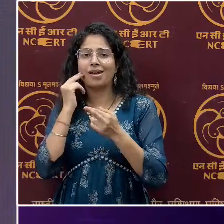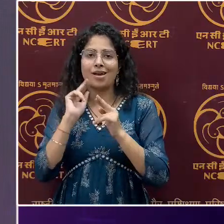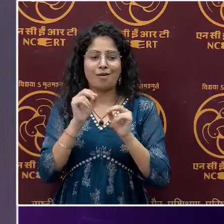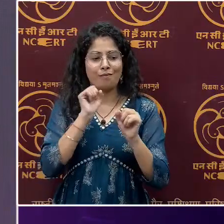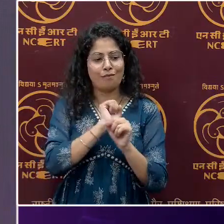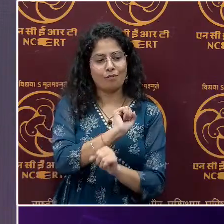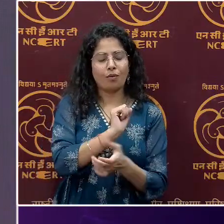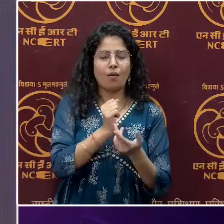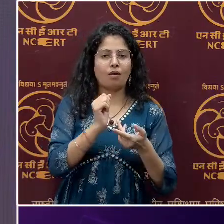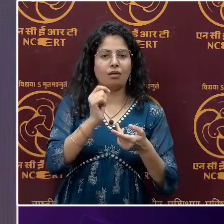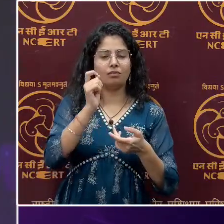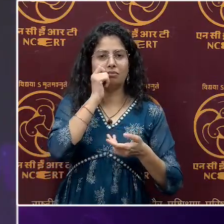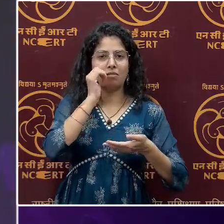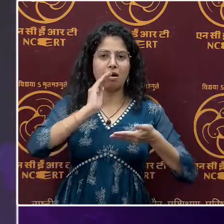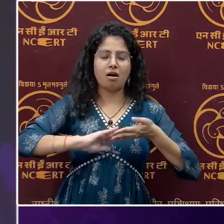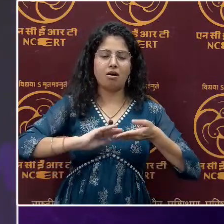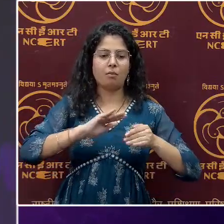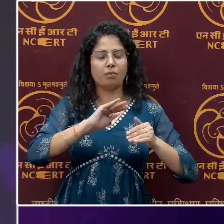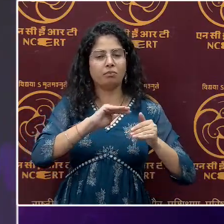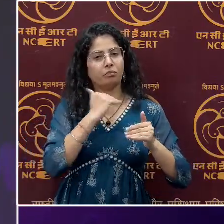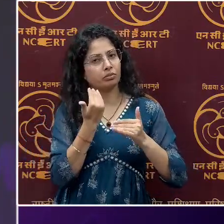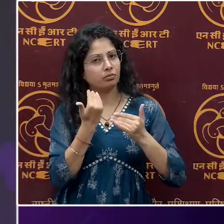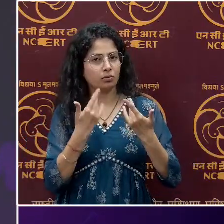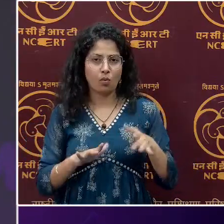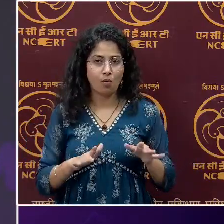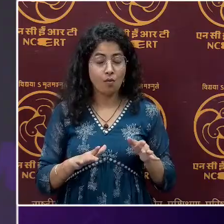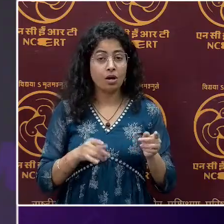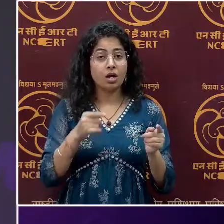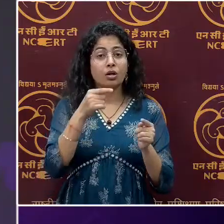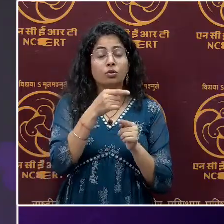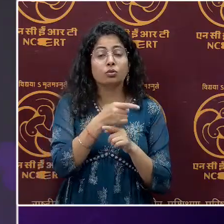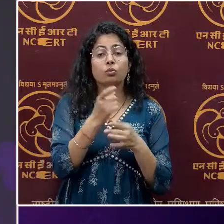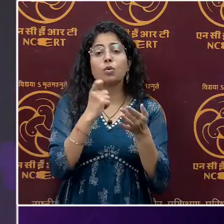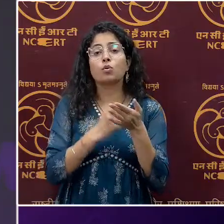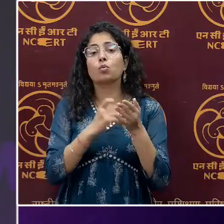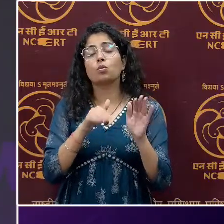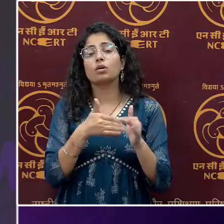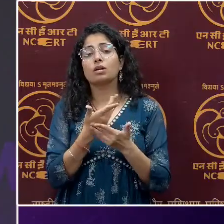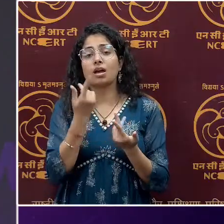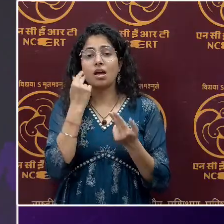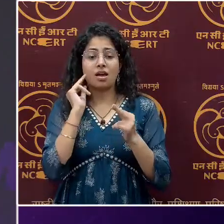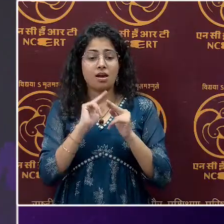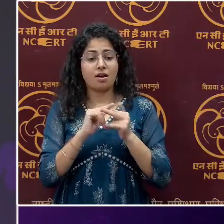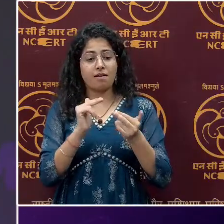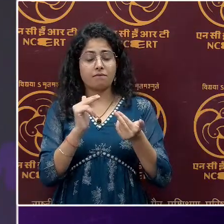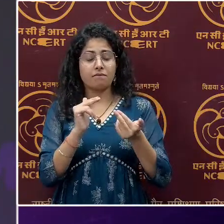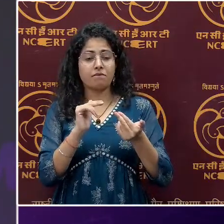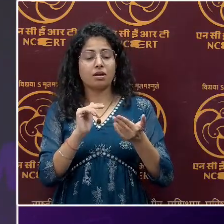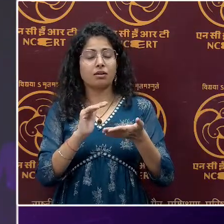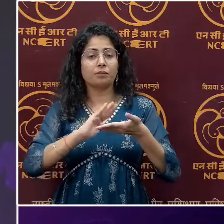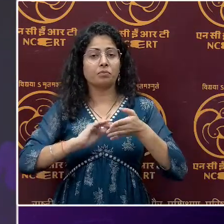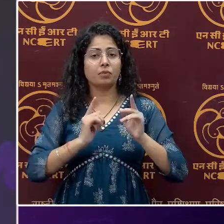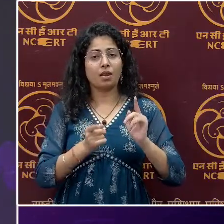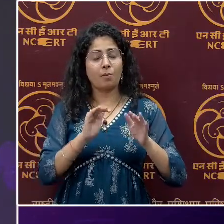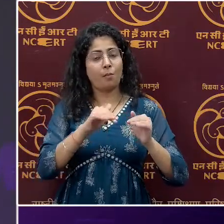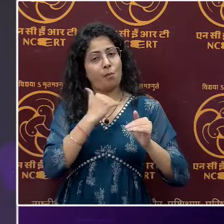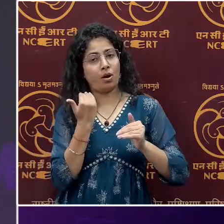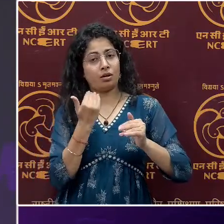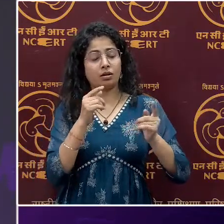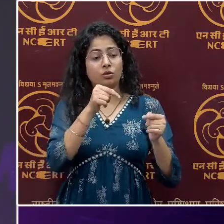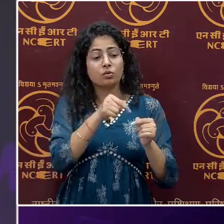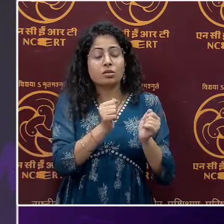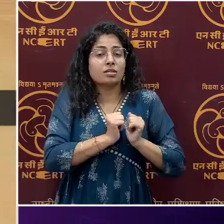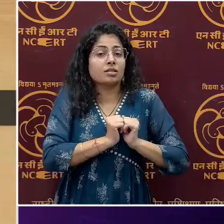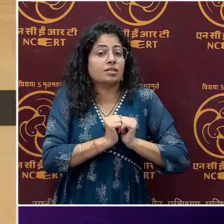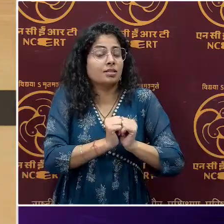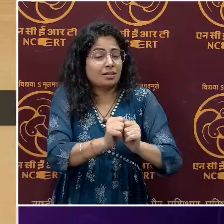dead, you are bound to sit on the fire of the husband, and you will be burnt alive. My